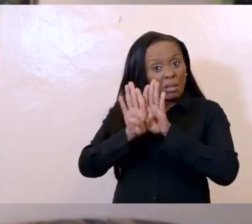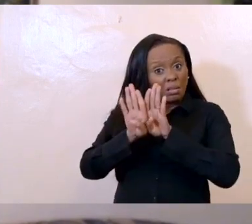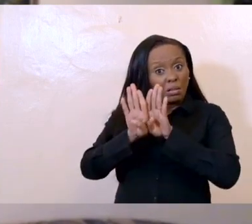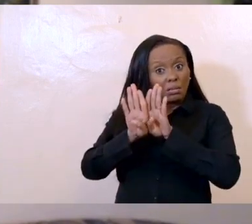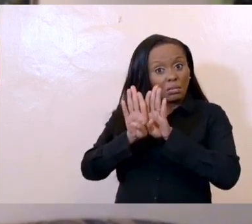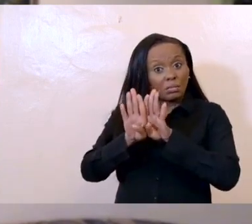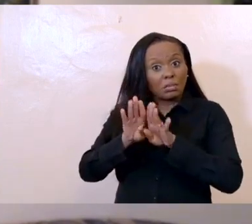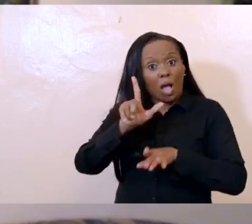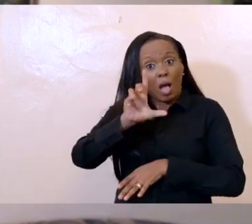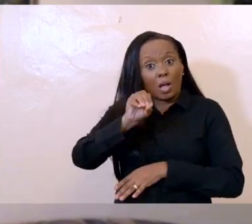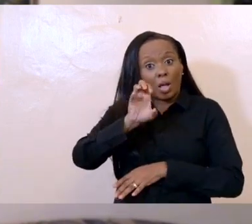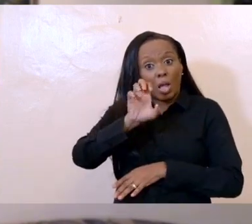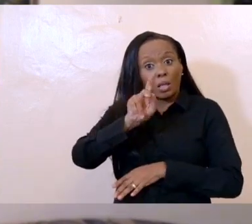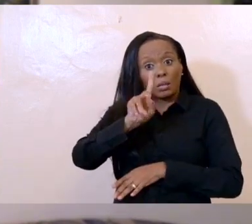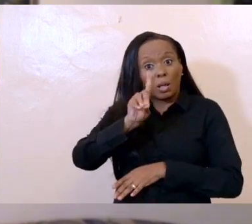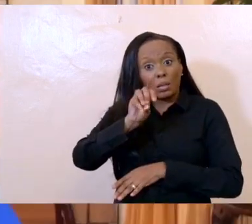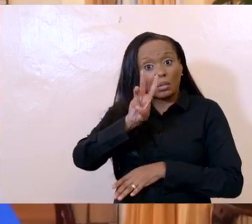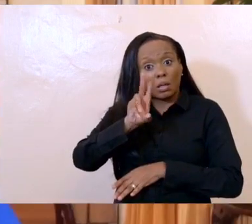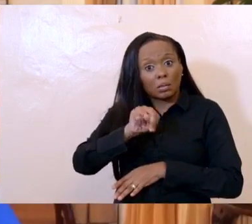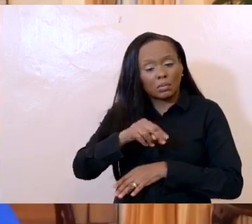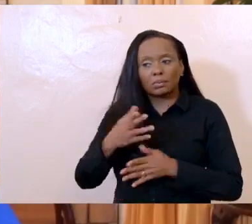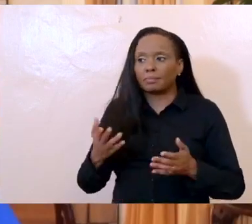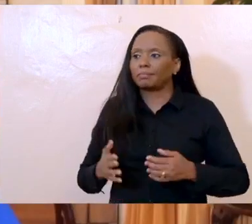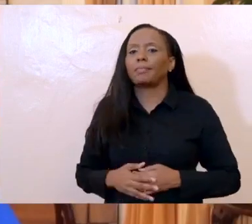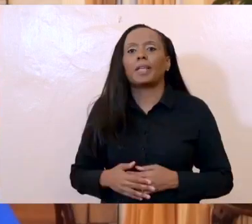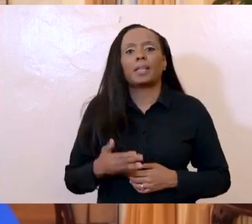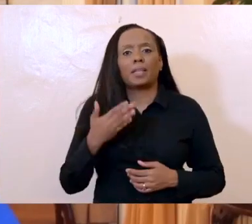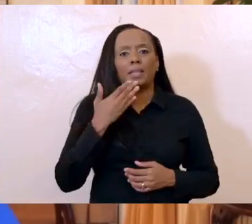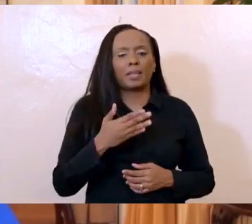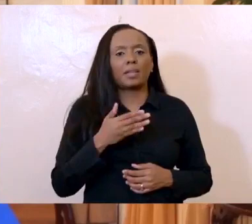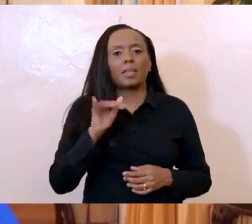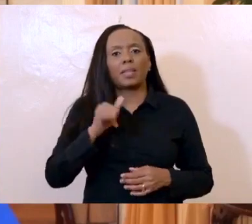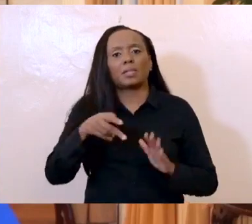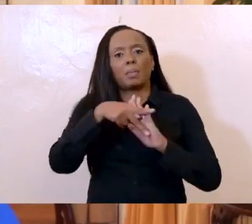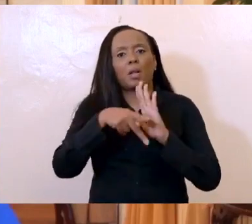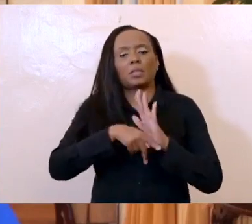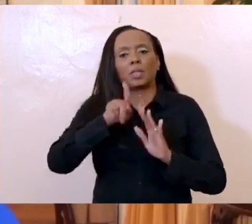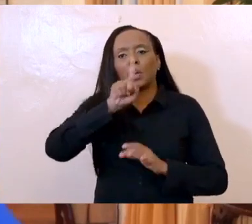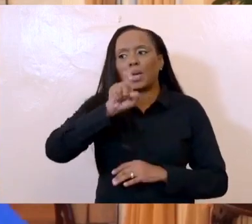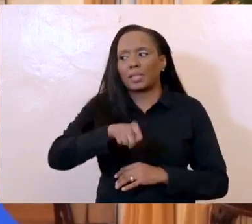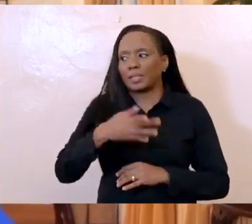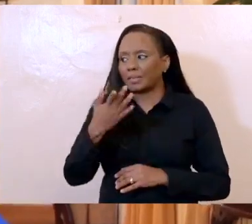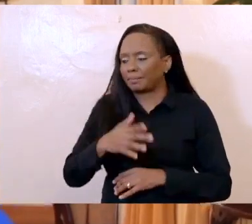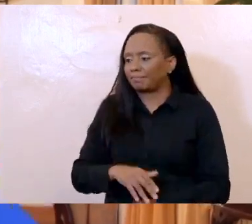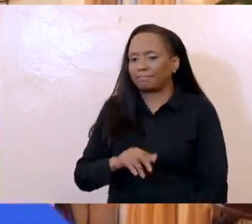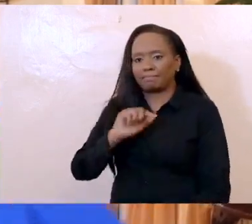Mr. Ellis, that is a policy question, and Minister Bostic will take that one.